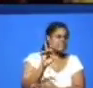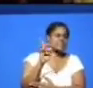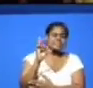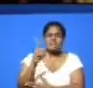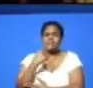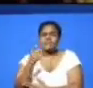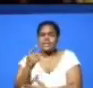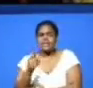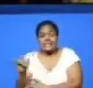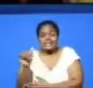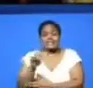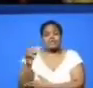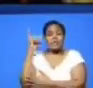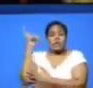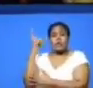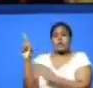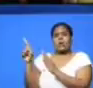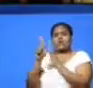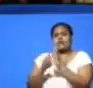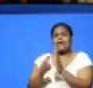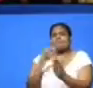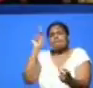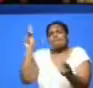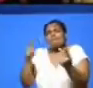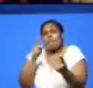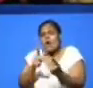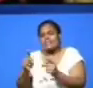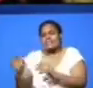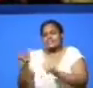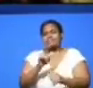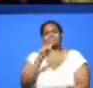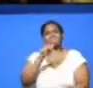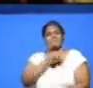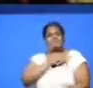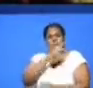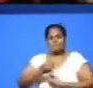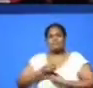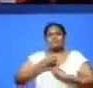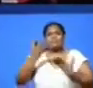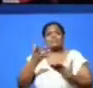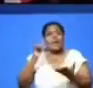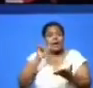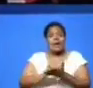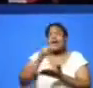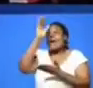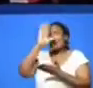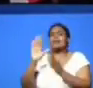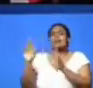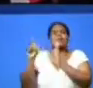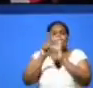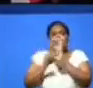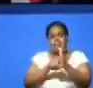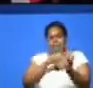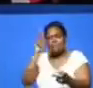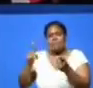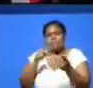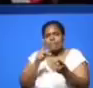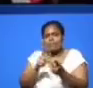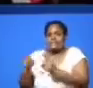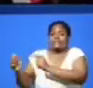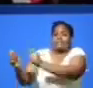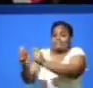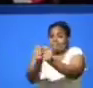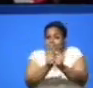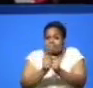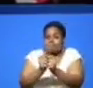the law of God is perfect is the same thing that Paul says that God's law is perfect. The harmony of the old and the